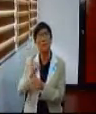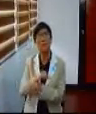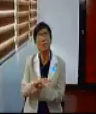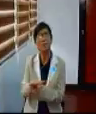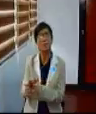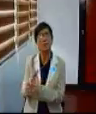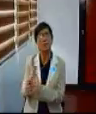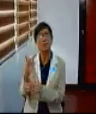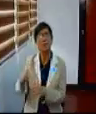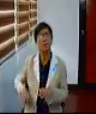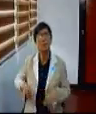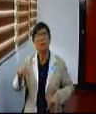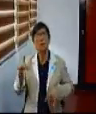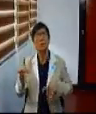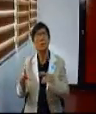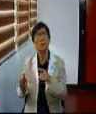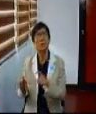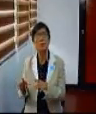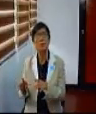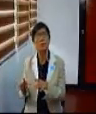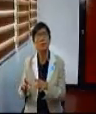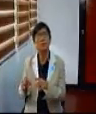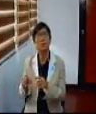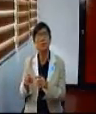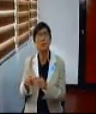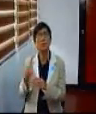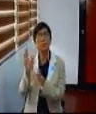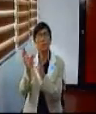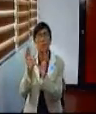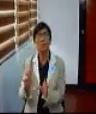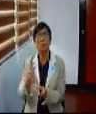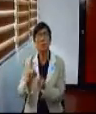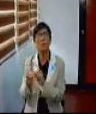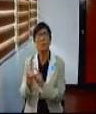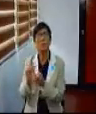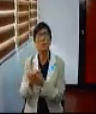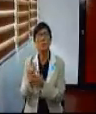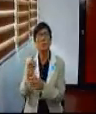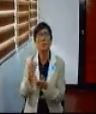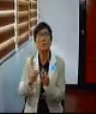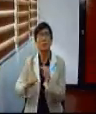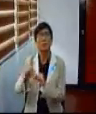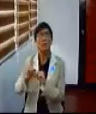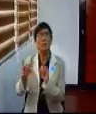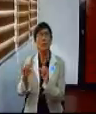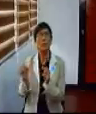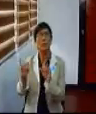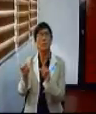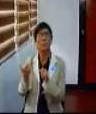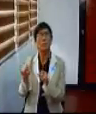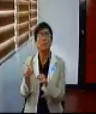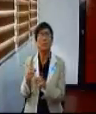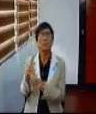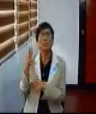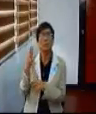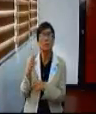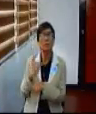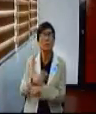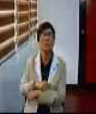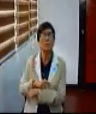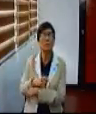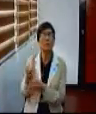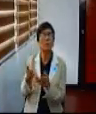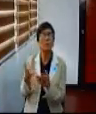attribution of contribution to climate change, and that's one big science issue that I know is still on the table. But where there